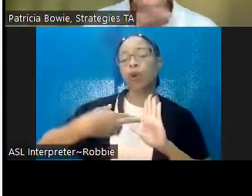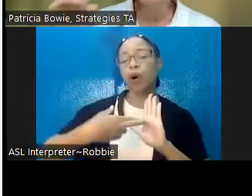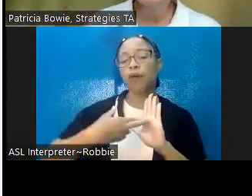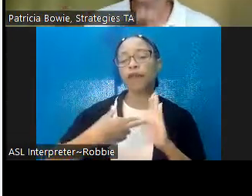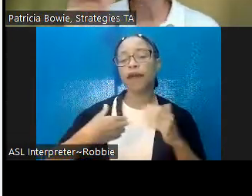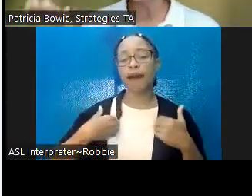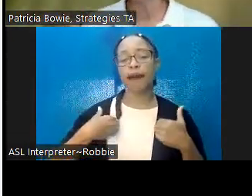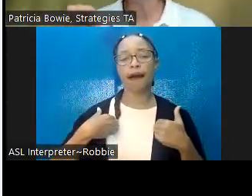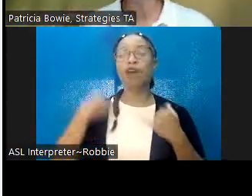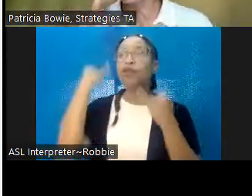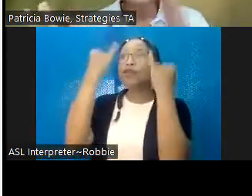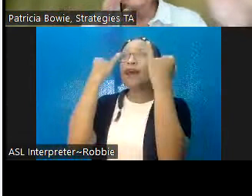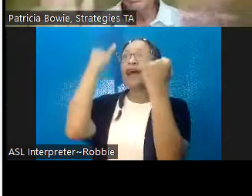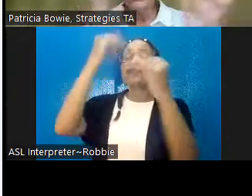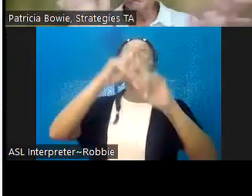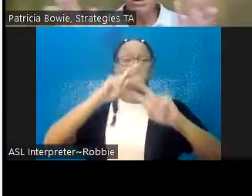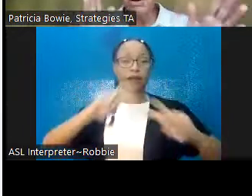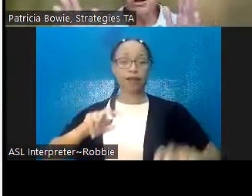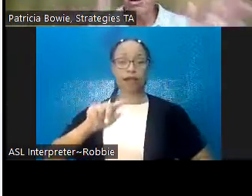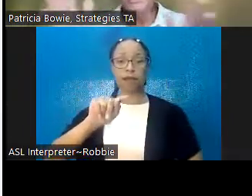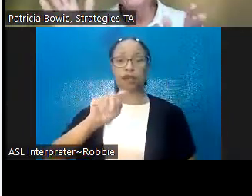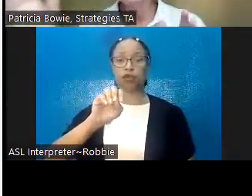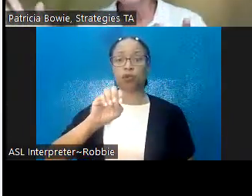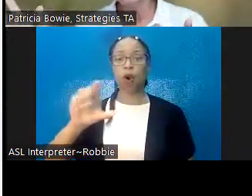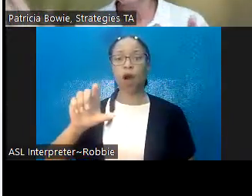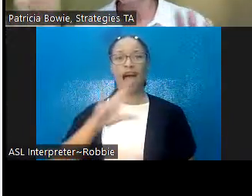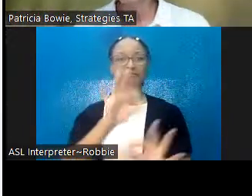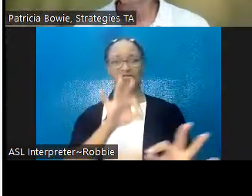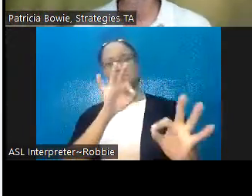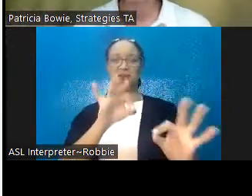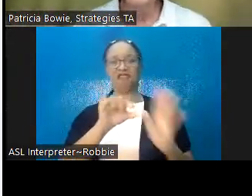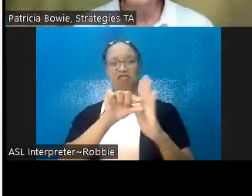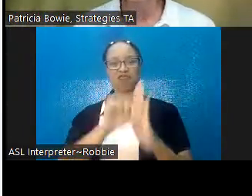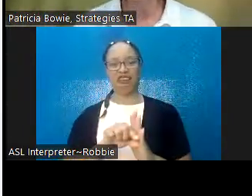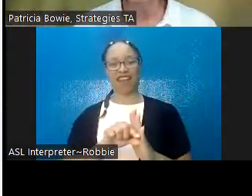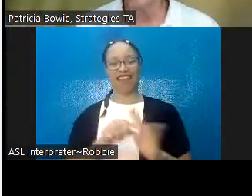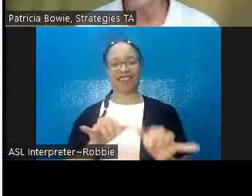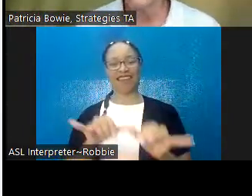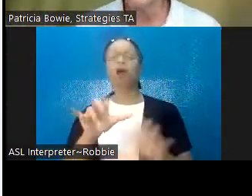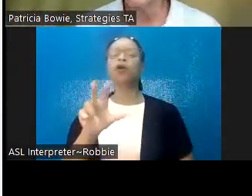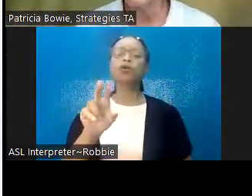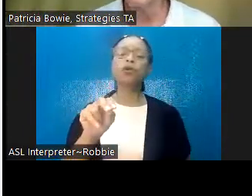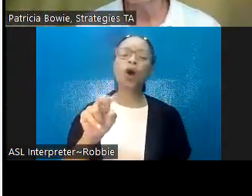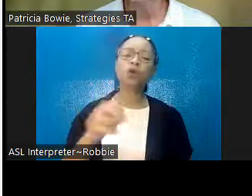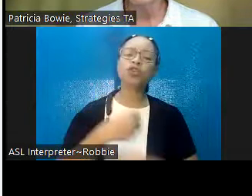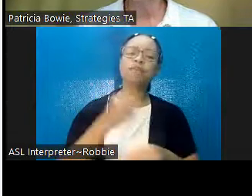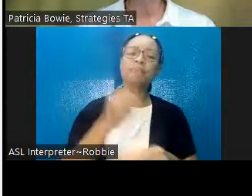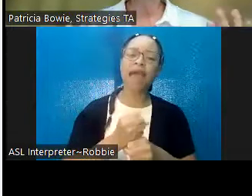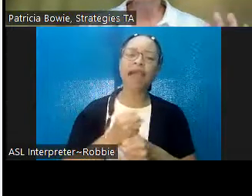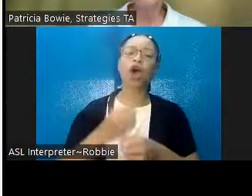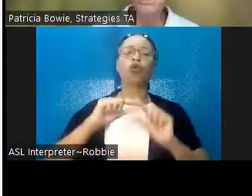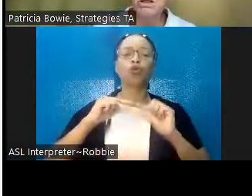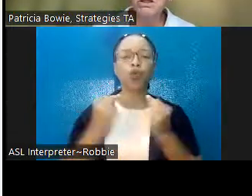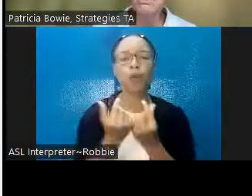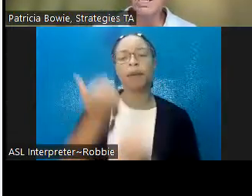whole idea of the assessment tool isn't to have this perfect rating scale, it's to build collective awareness, right? And